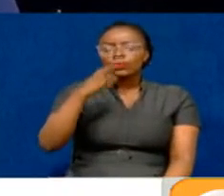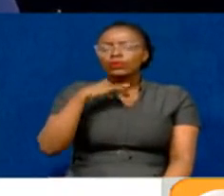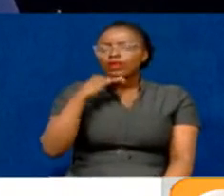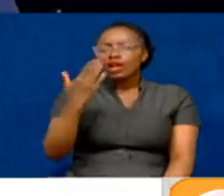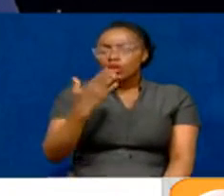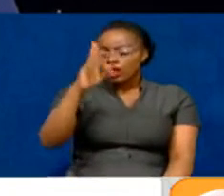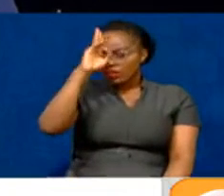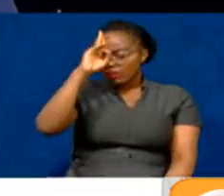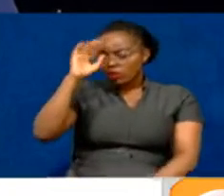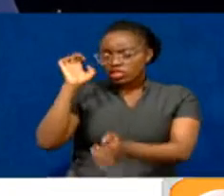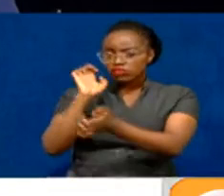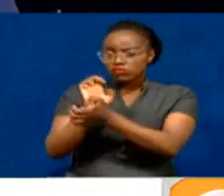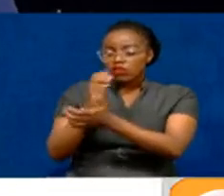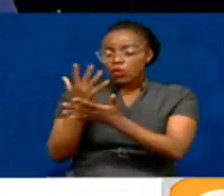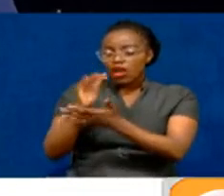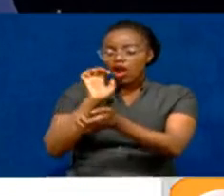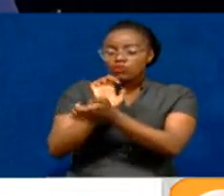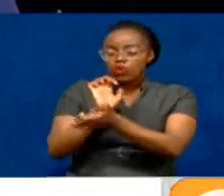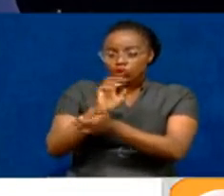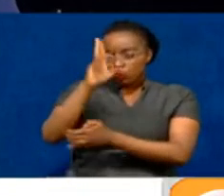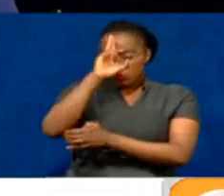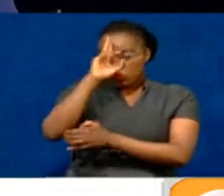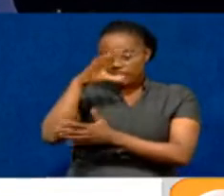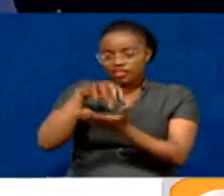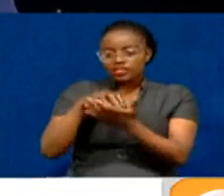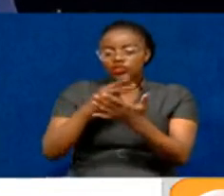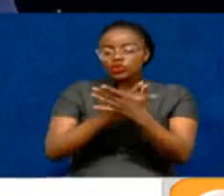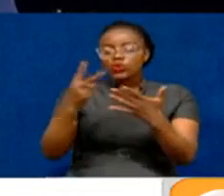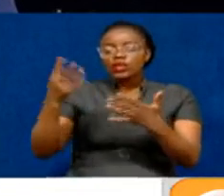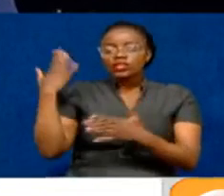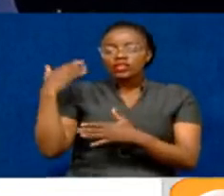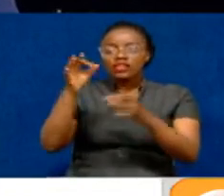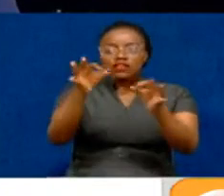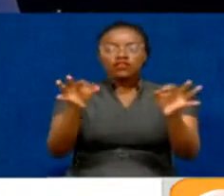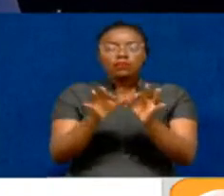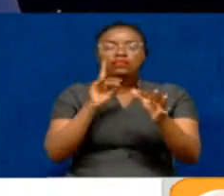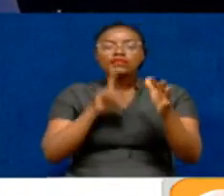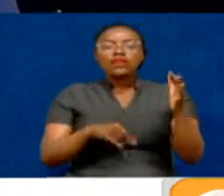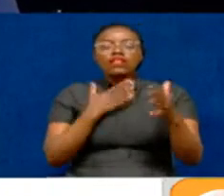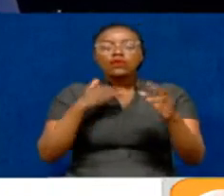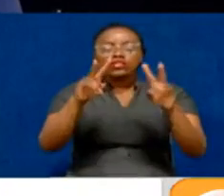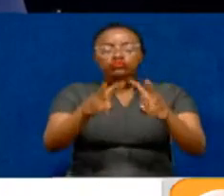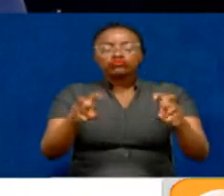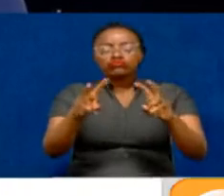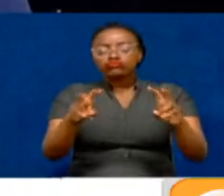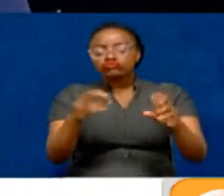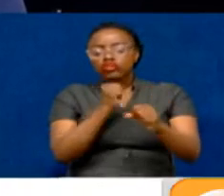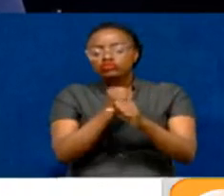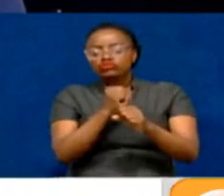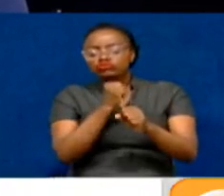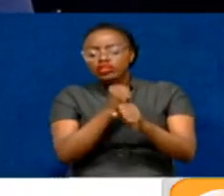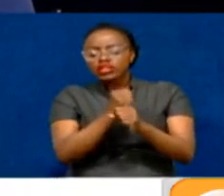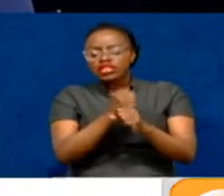in police custody at the Bondo police station 2 weeks ago. The family says they want investigations into the